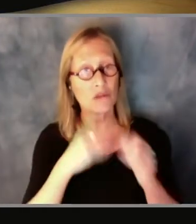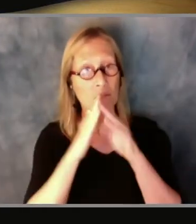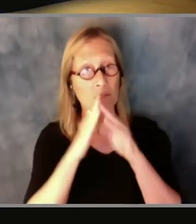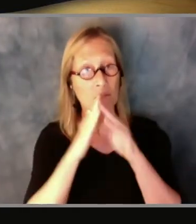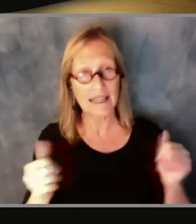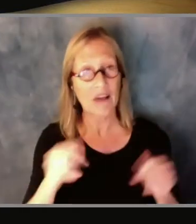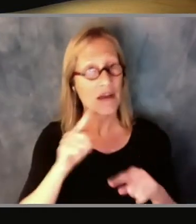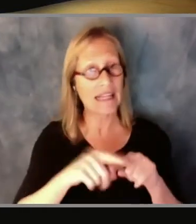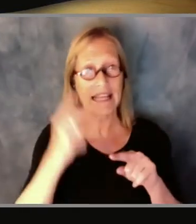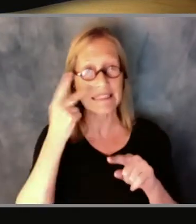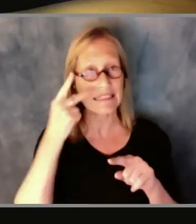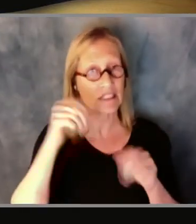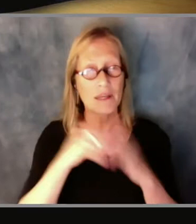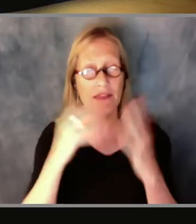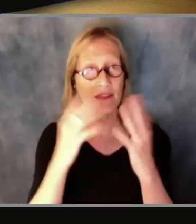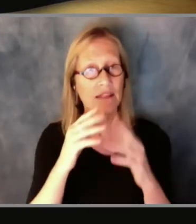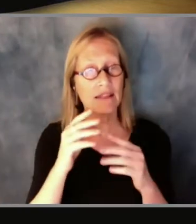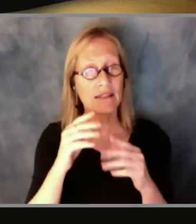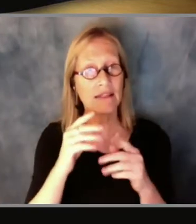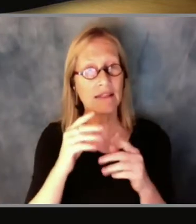audience.